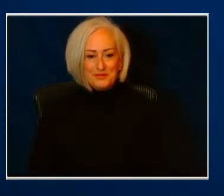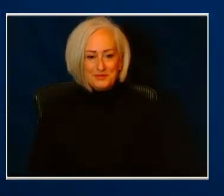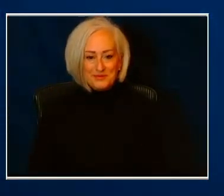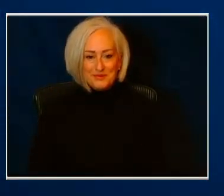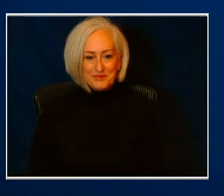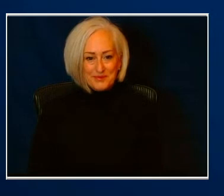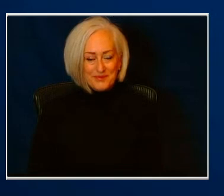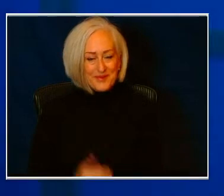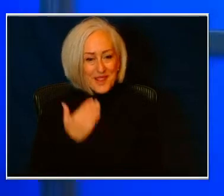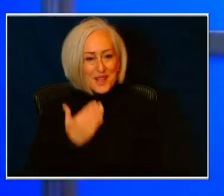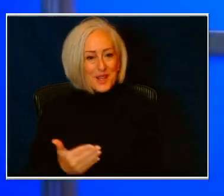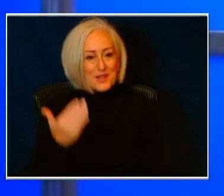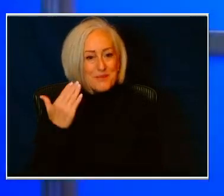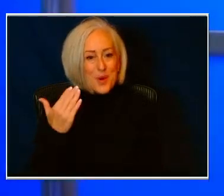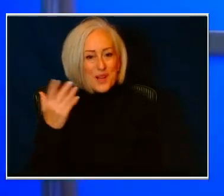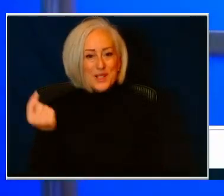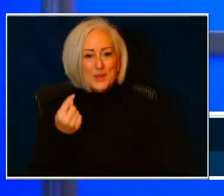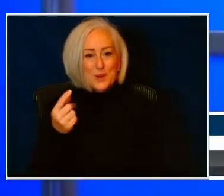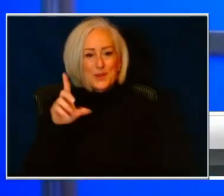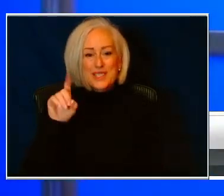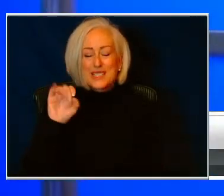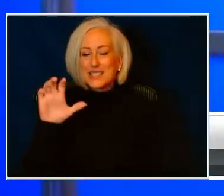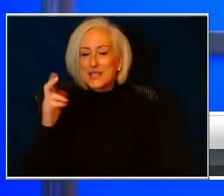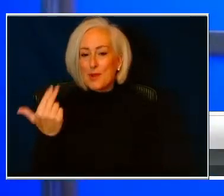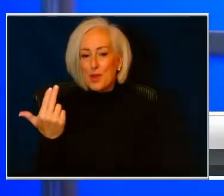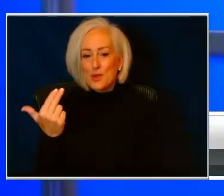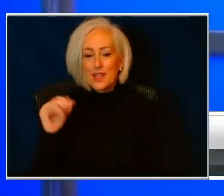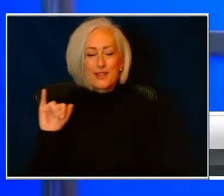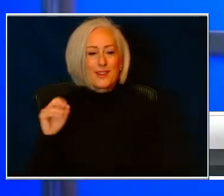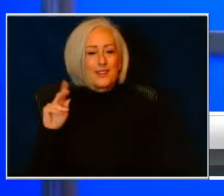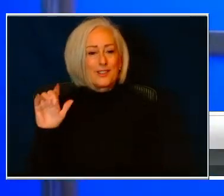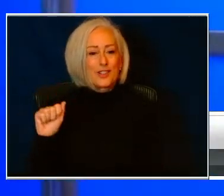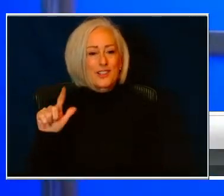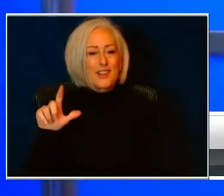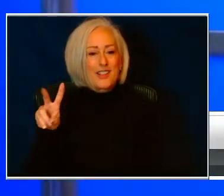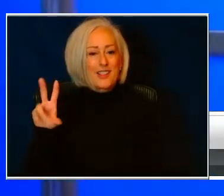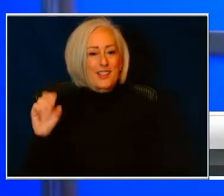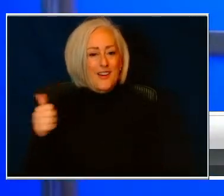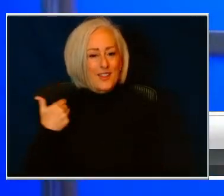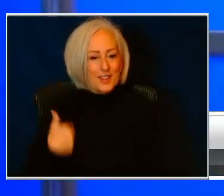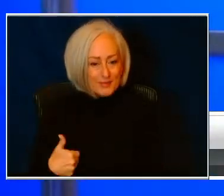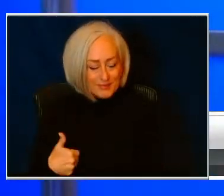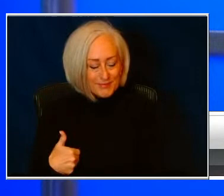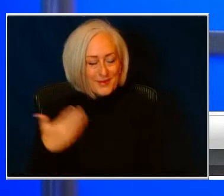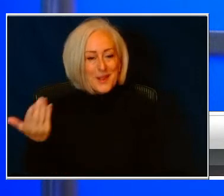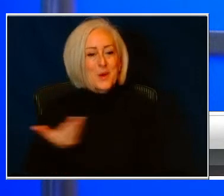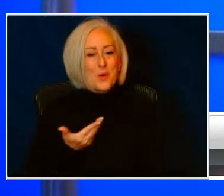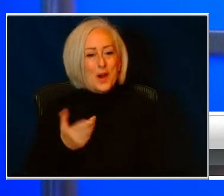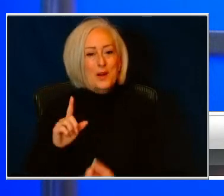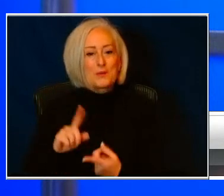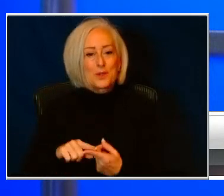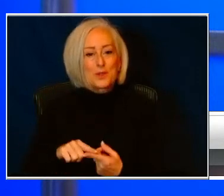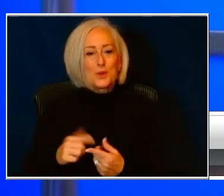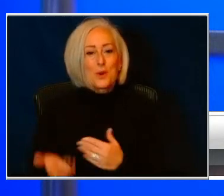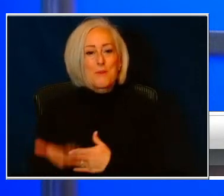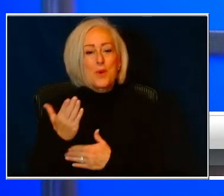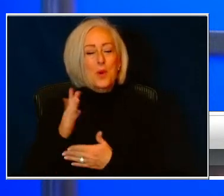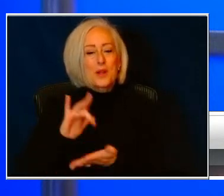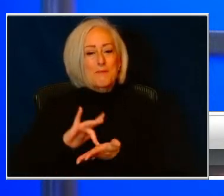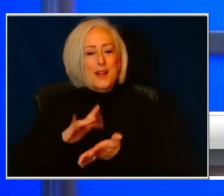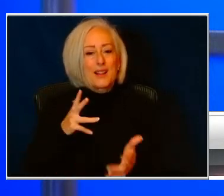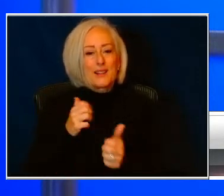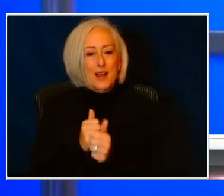Good morning. It is Tuesday, December 13th. I'm Jessica Lovell. Welcome to the Morning Medical Update. We are live inside the Dulcie Simons Jr.